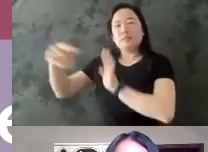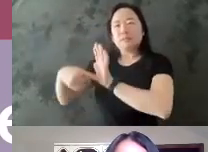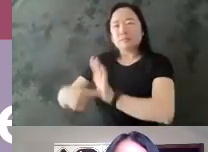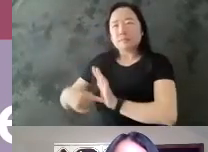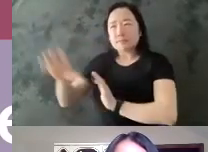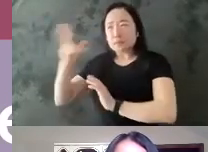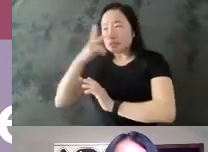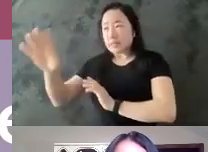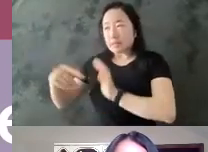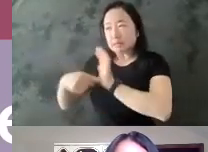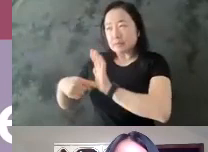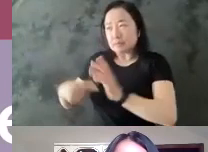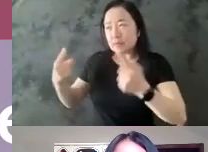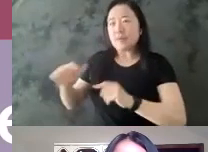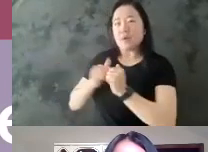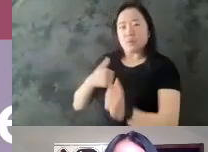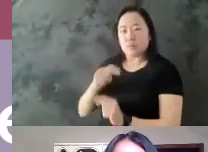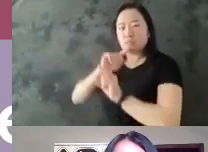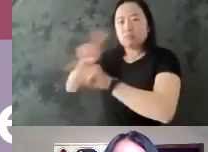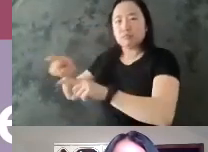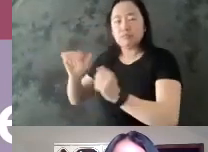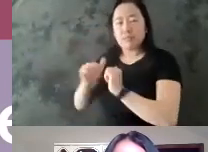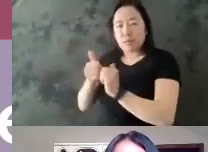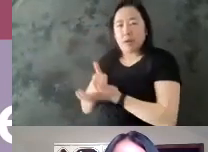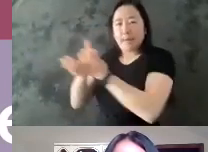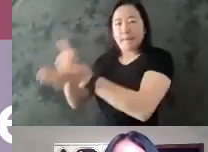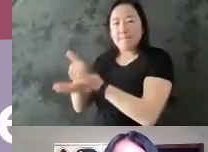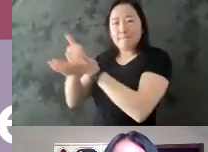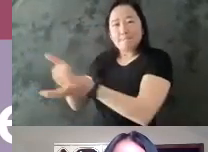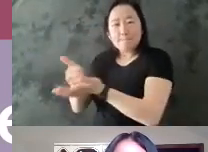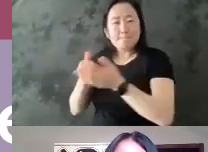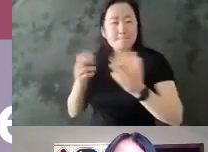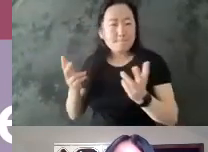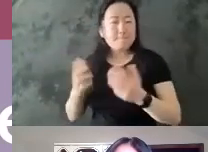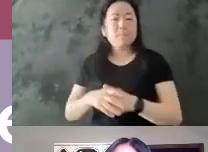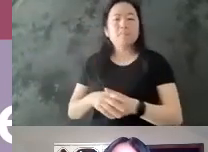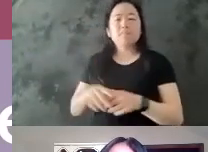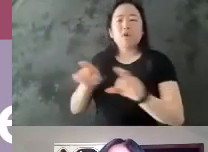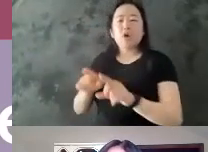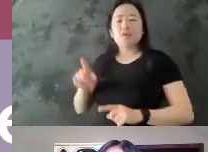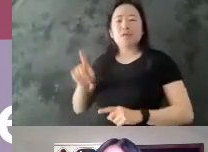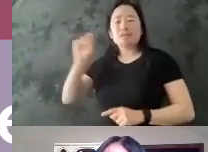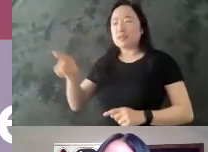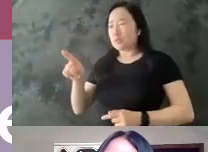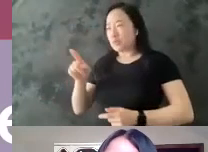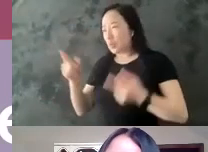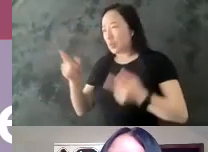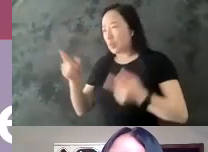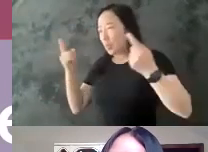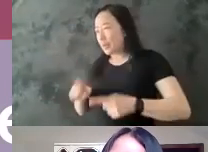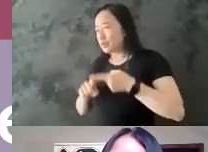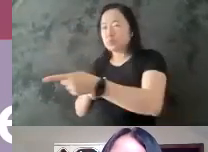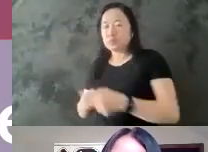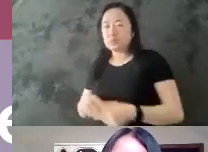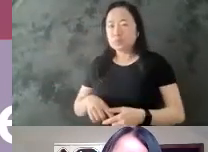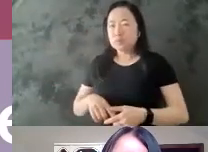respond to that in a helping capacity. And it also really asks what happened to you or what was done to you. So